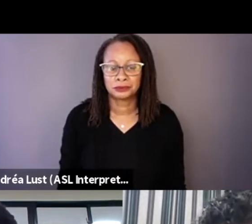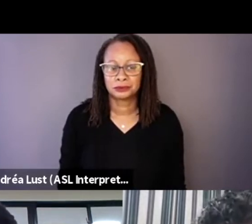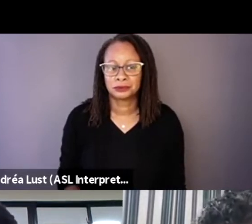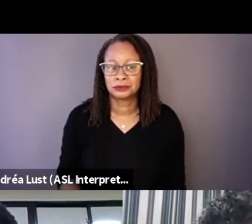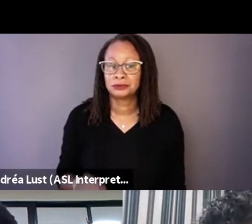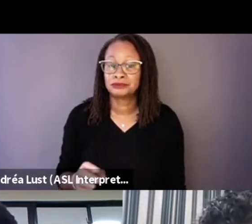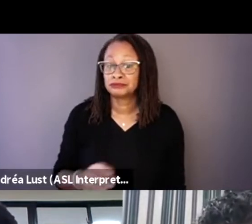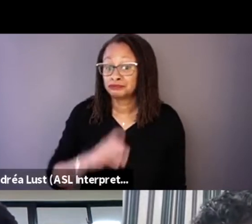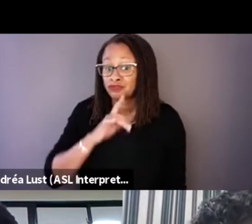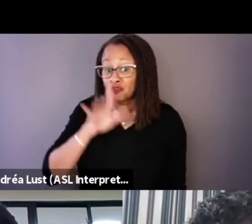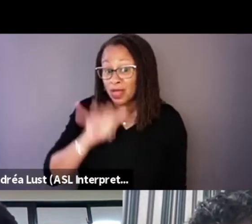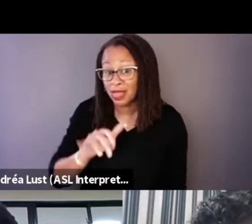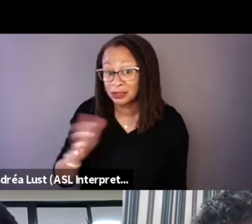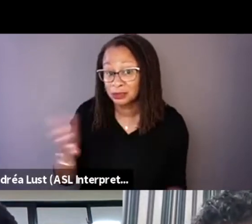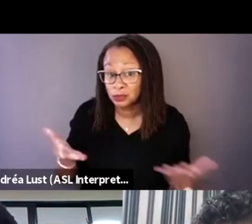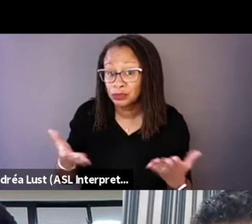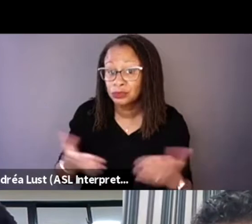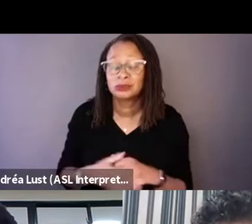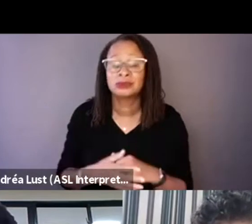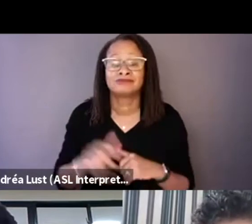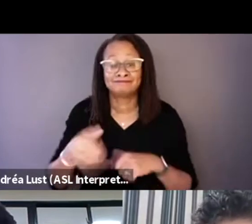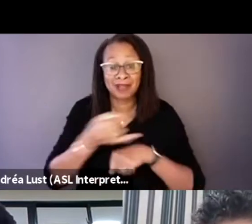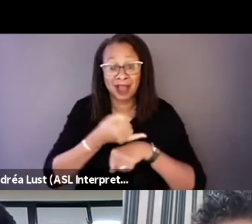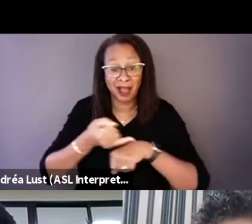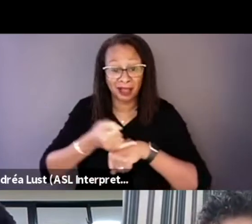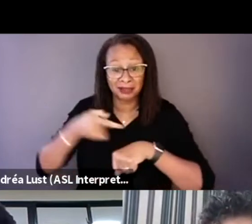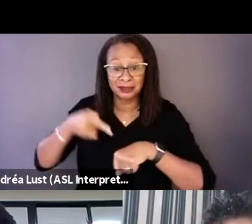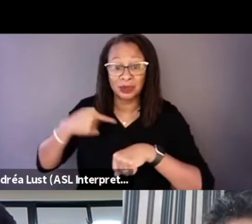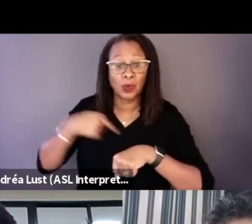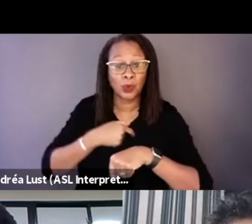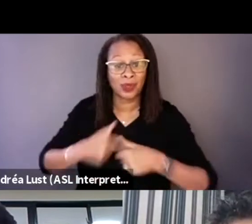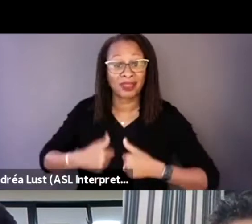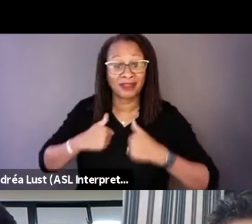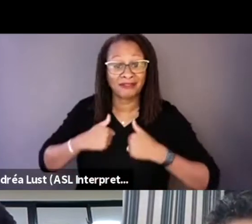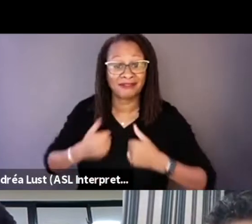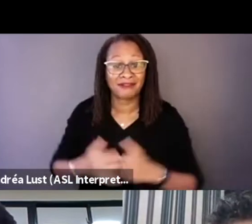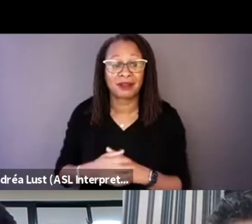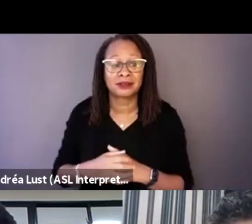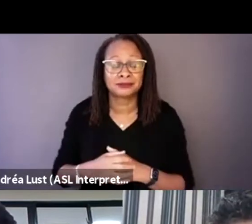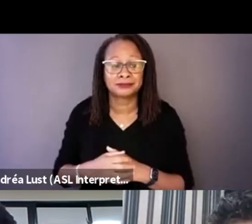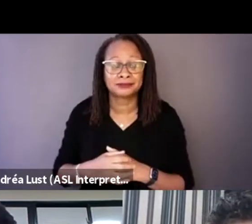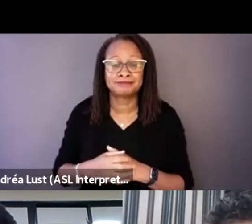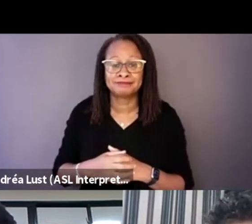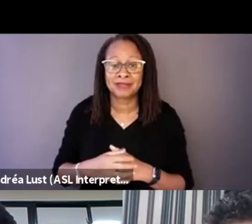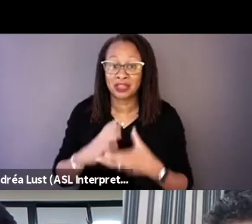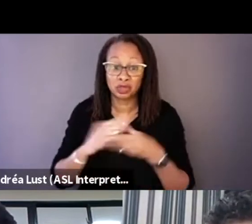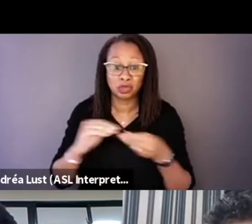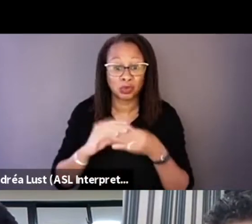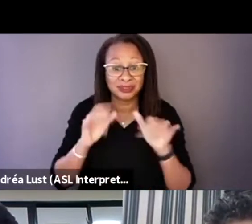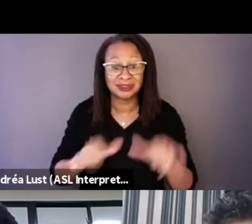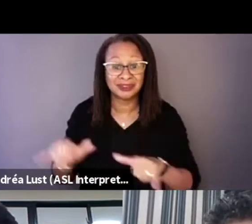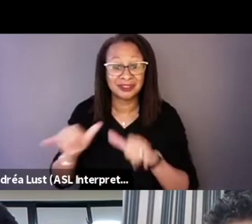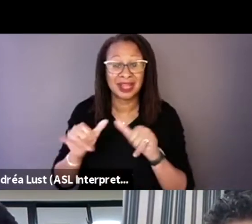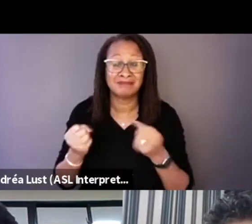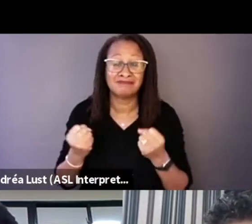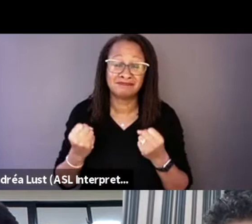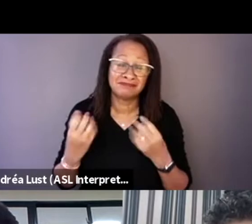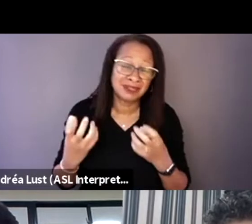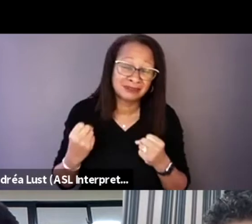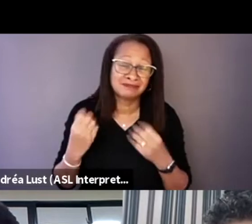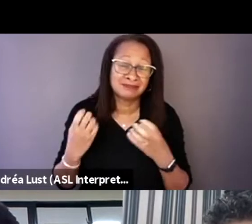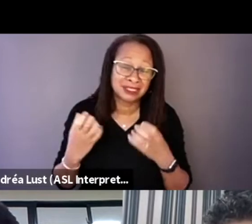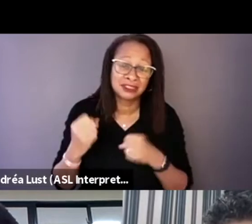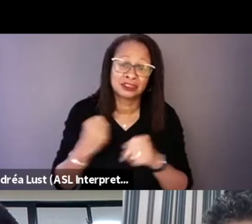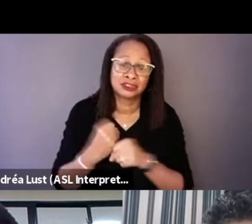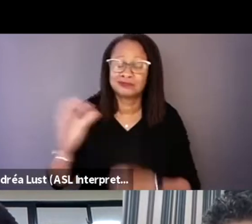The reality is that in this island we have lived these stories for many years, for